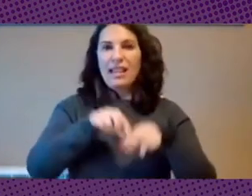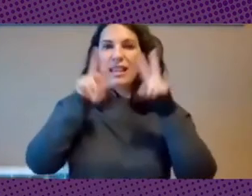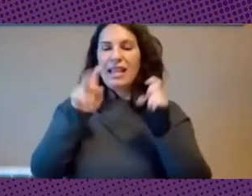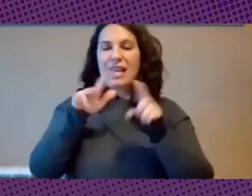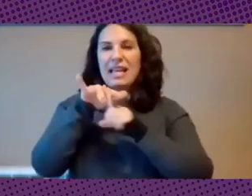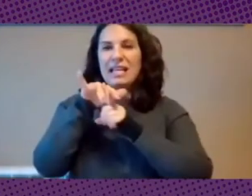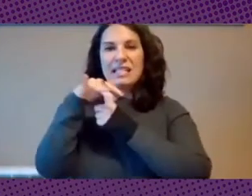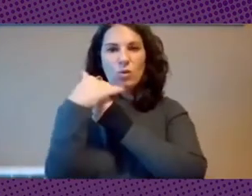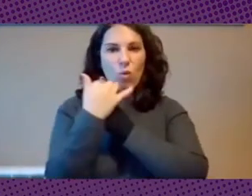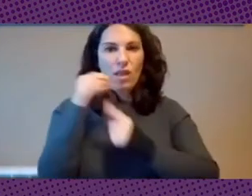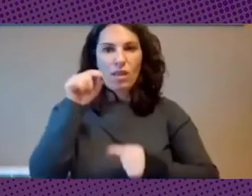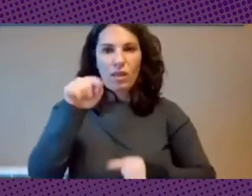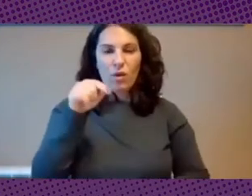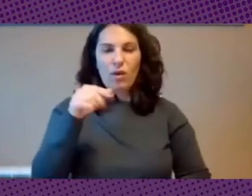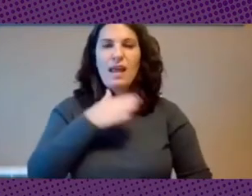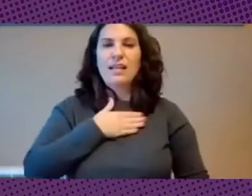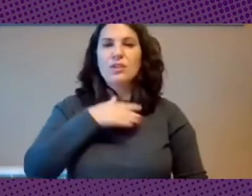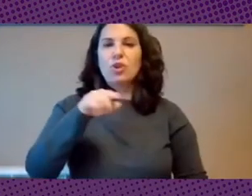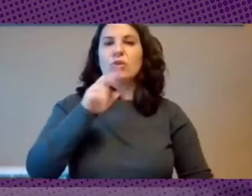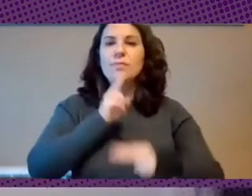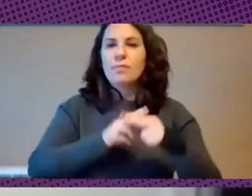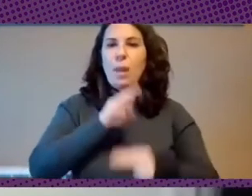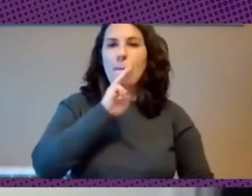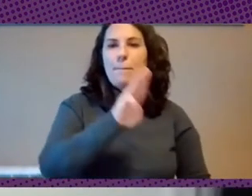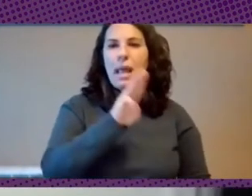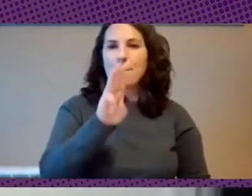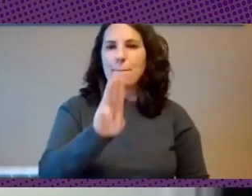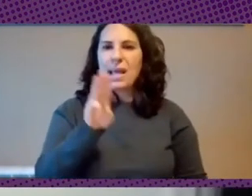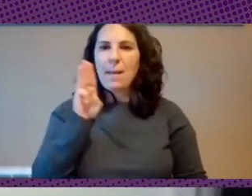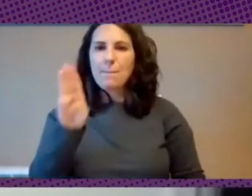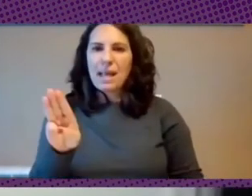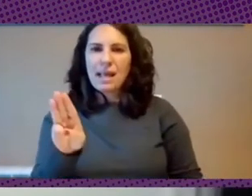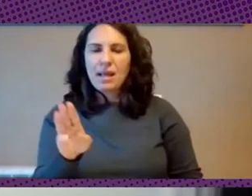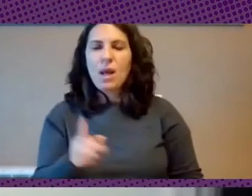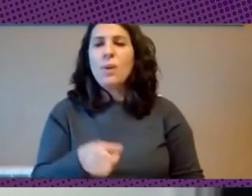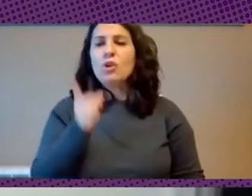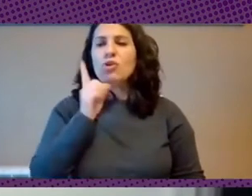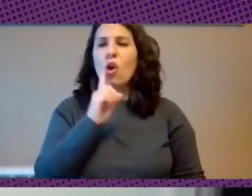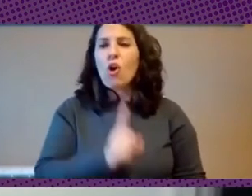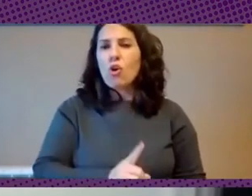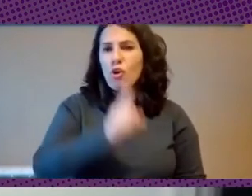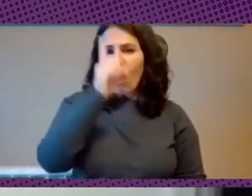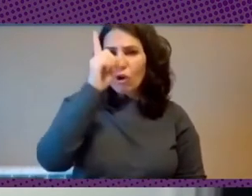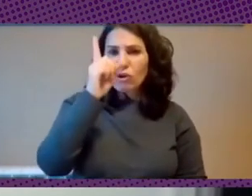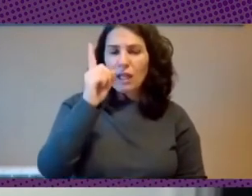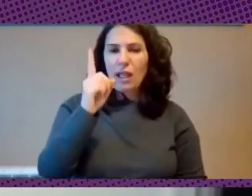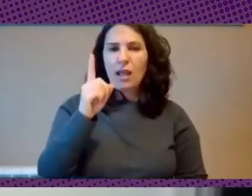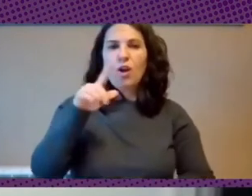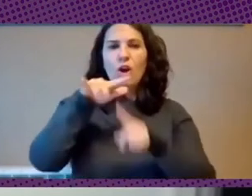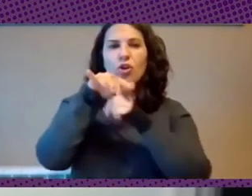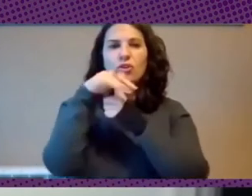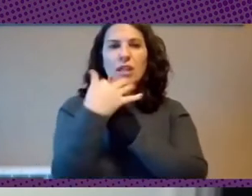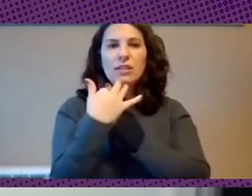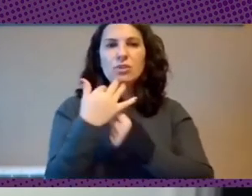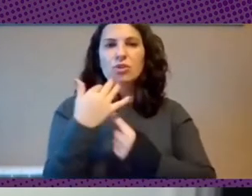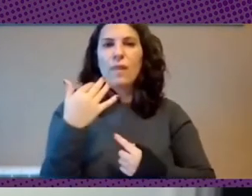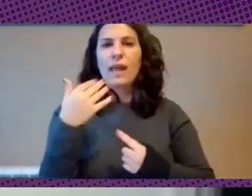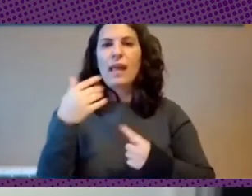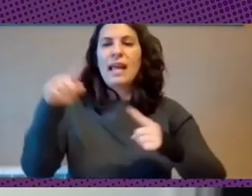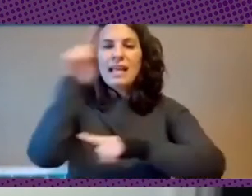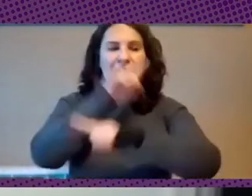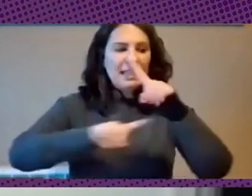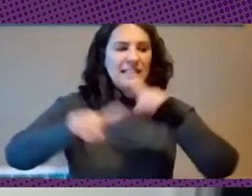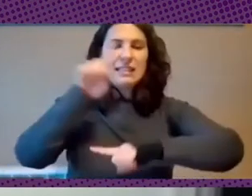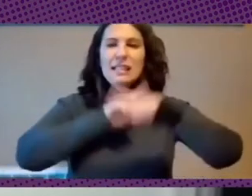in the north, not just in the context of a climate crisis, but a health crisis that now is a social, political